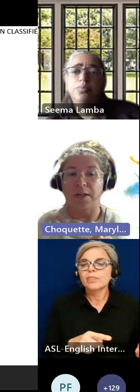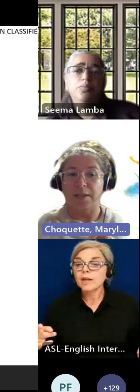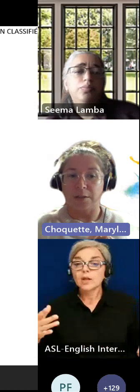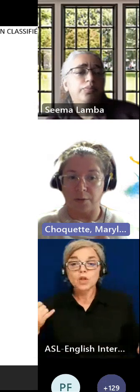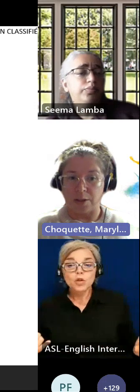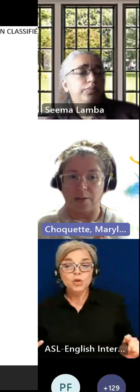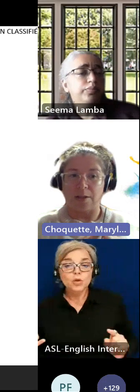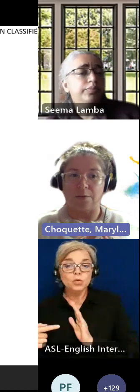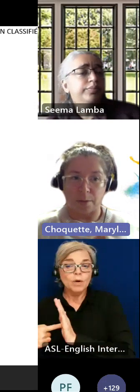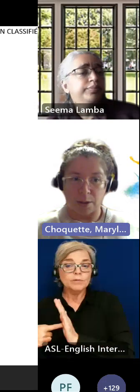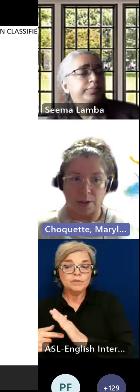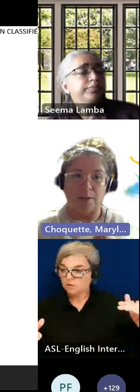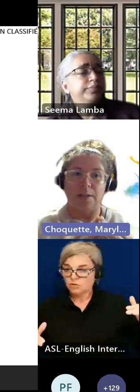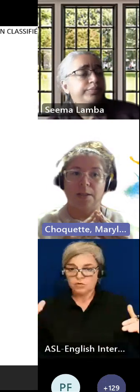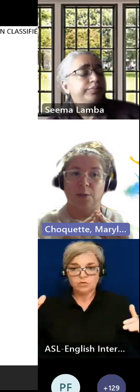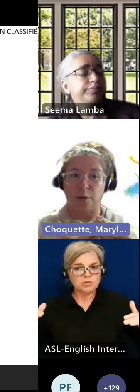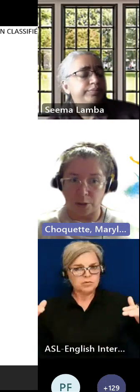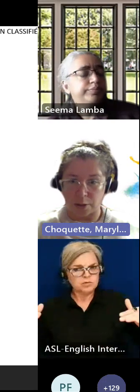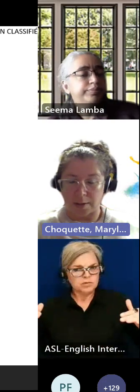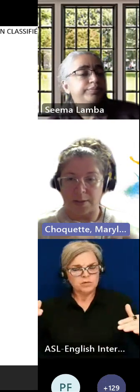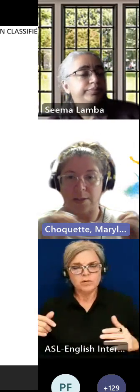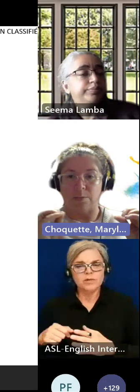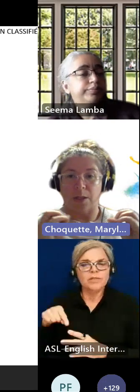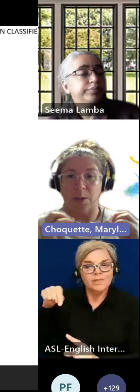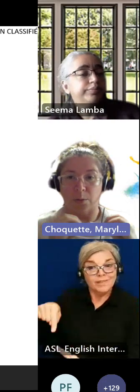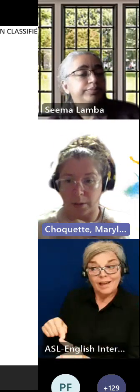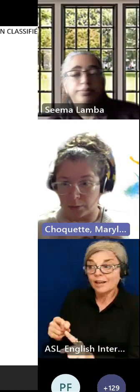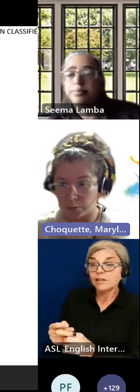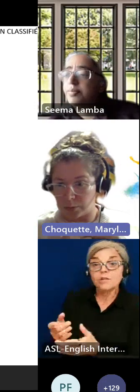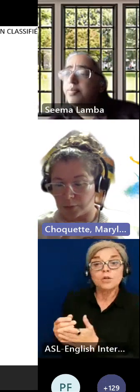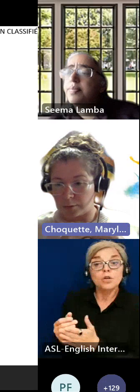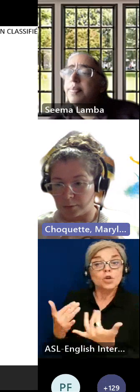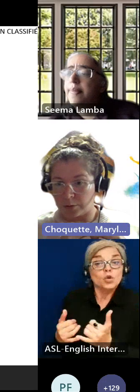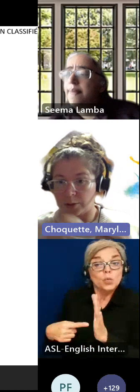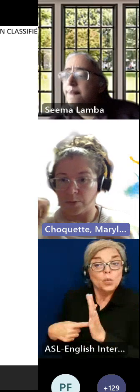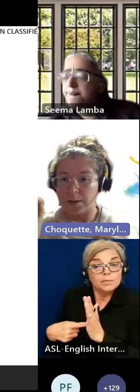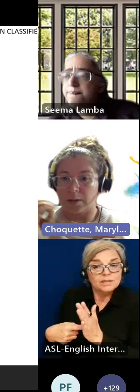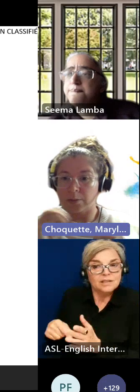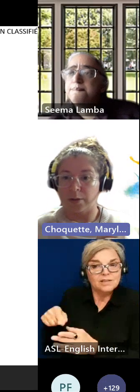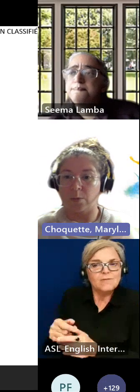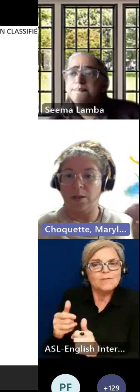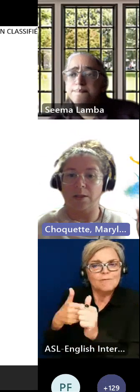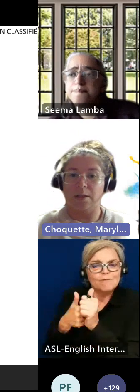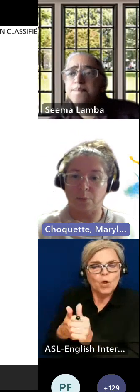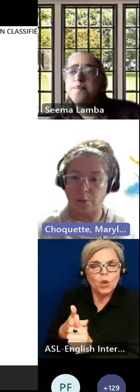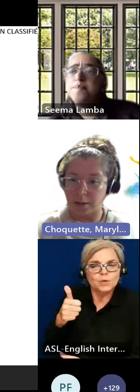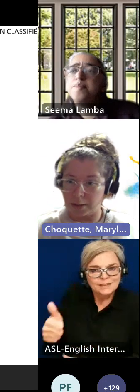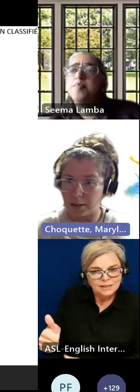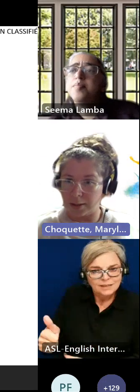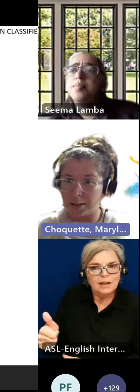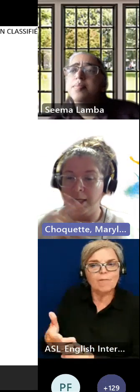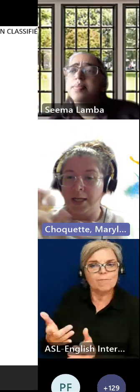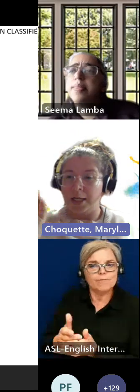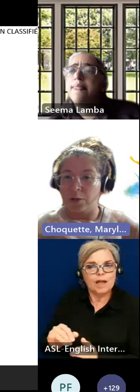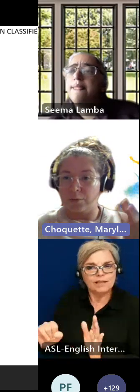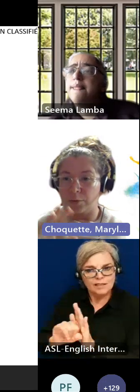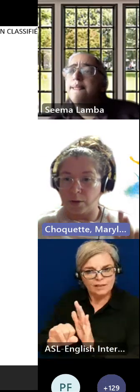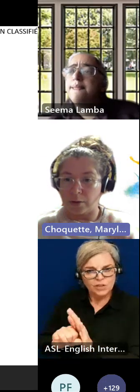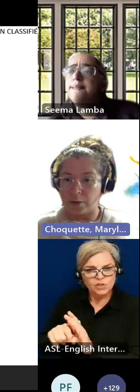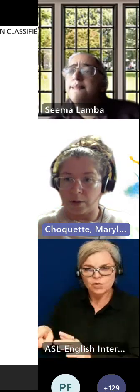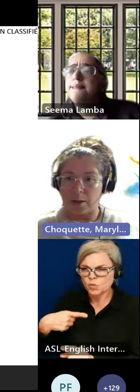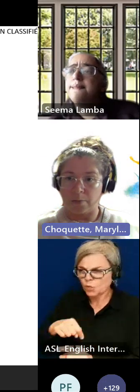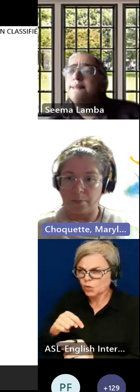on self-identification information in your HR system. Now, I know we have people who are using 9.1, 8.9,